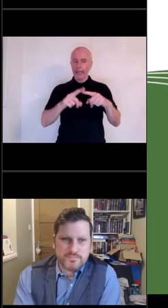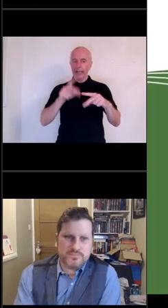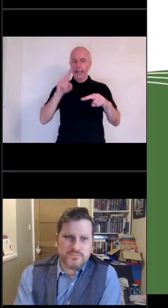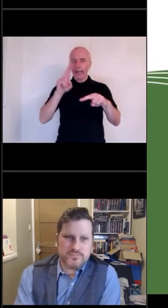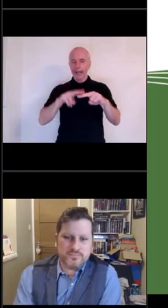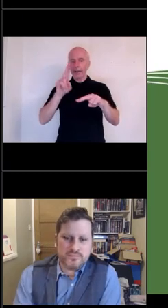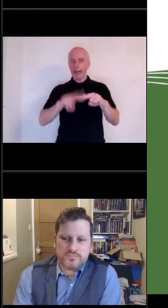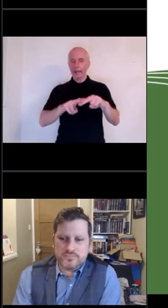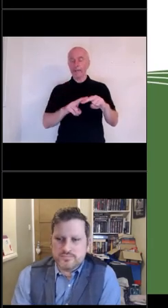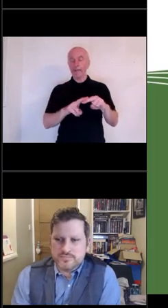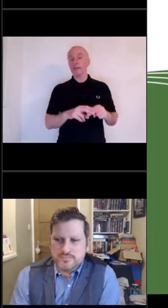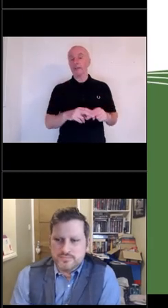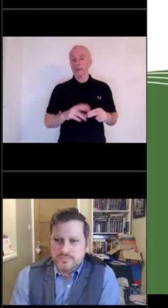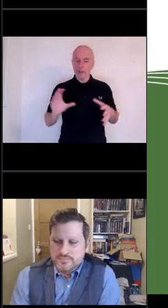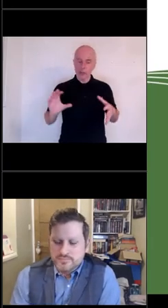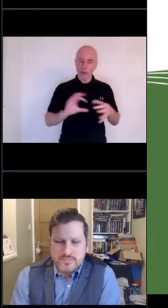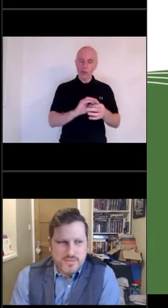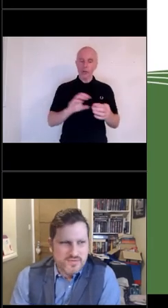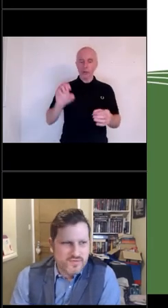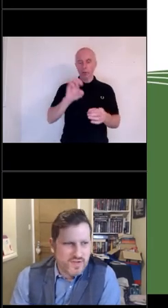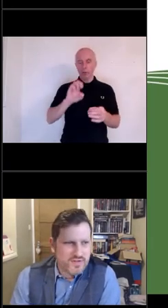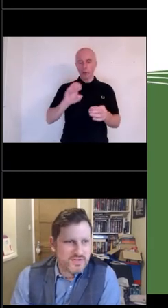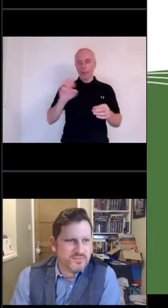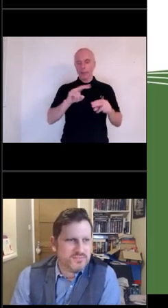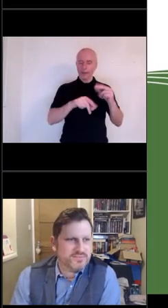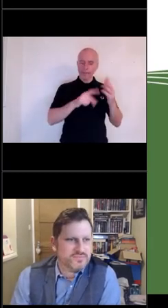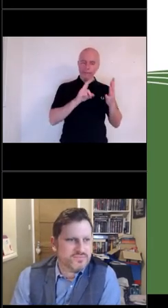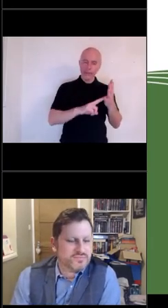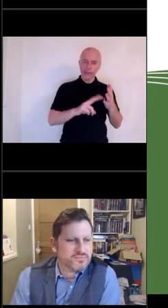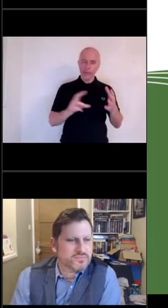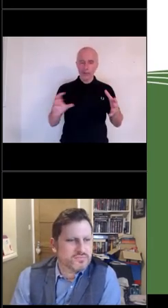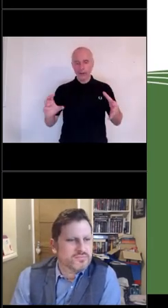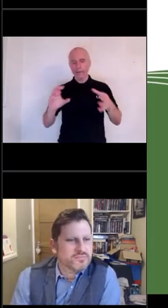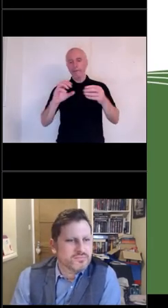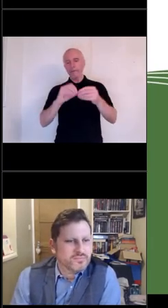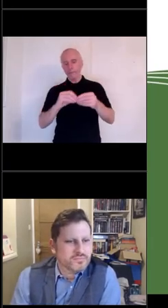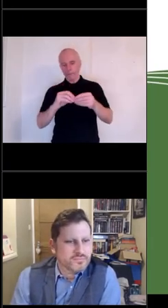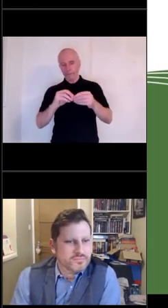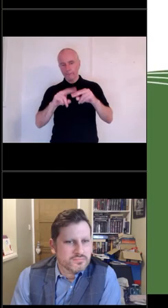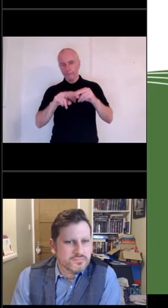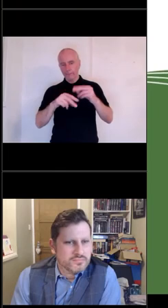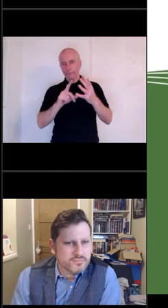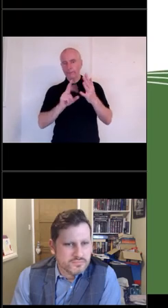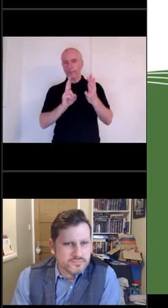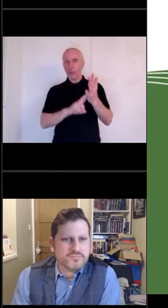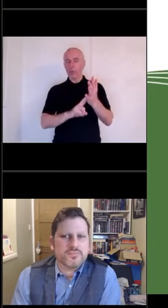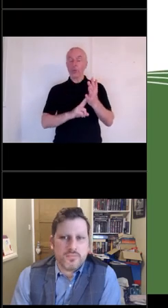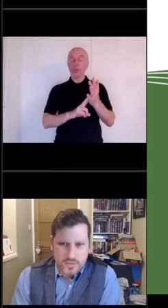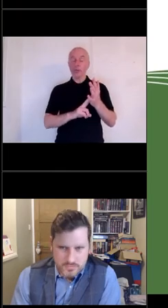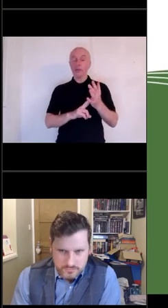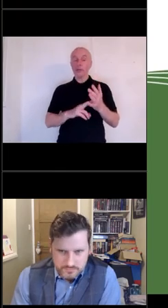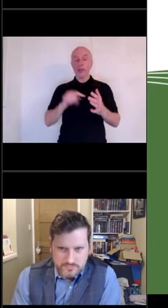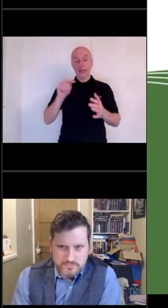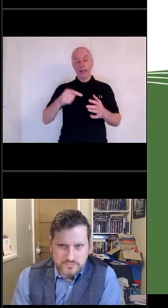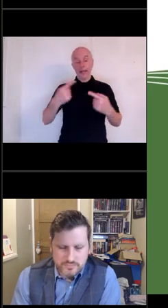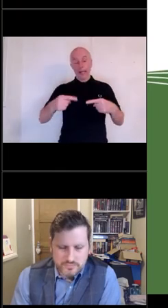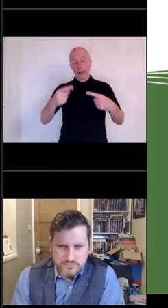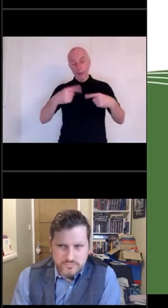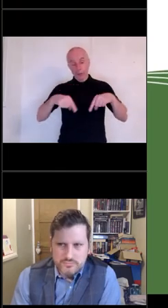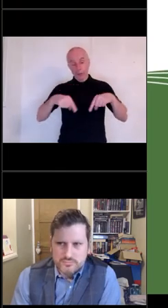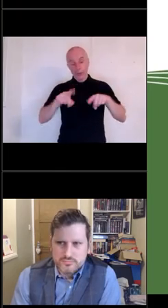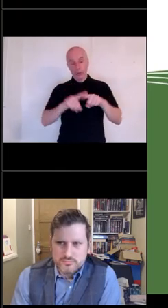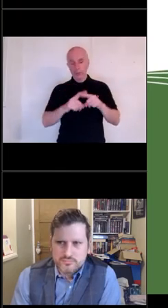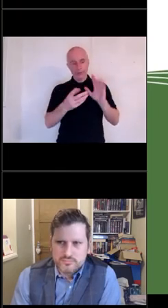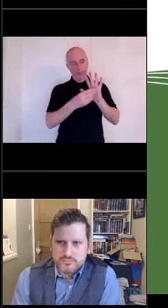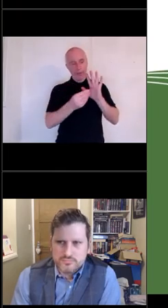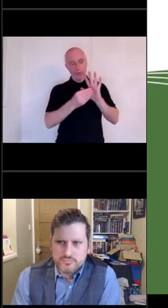the European project to make one of the main nuclear data files that allows us to model reactor operations. The latest version